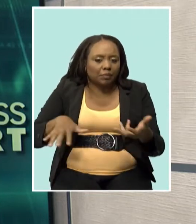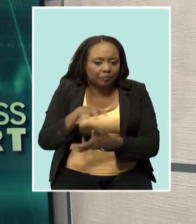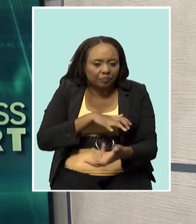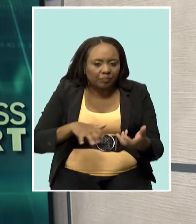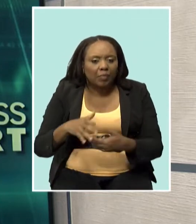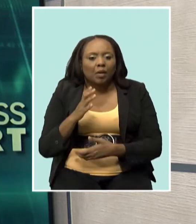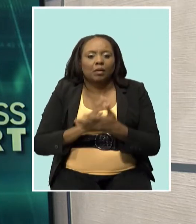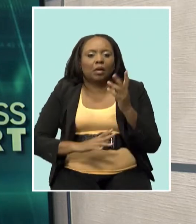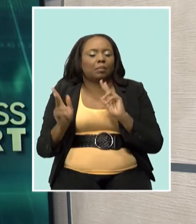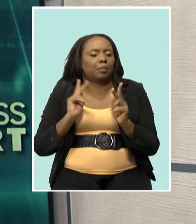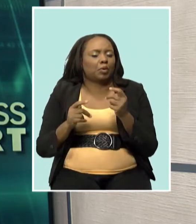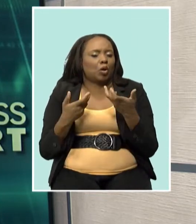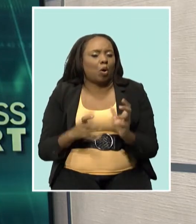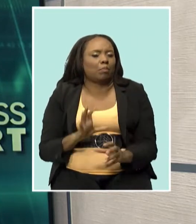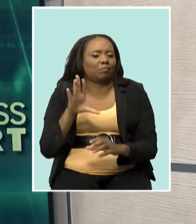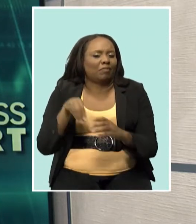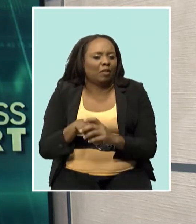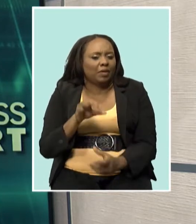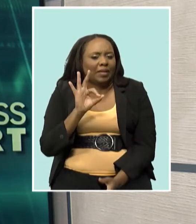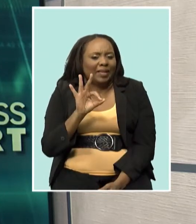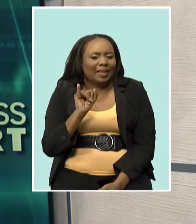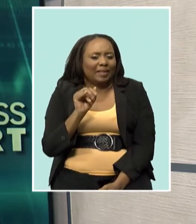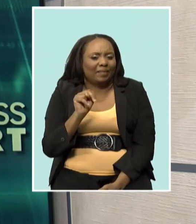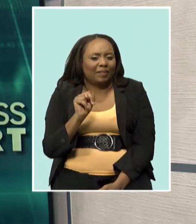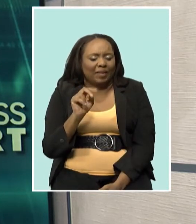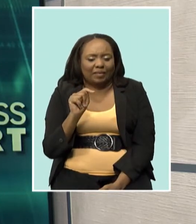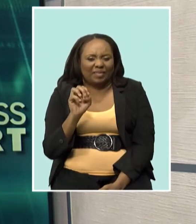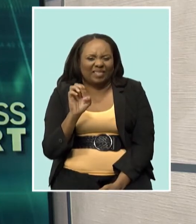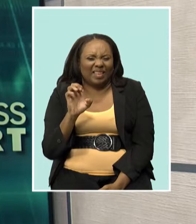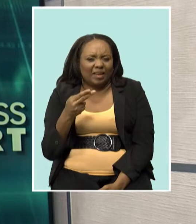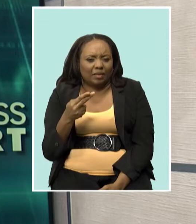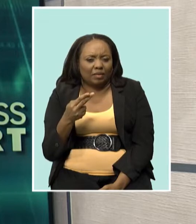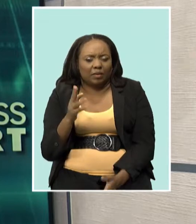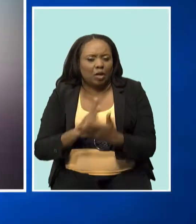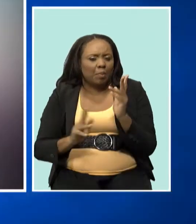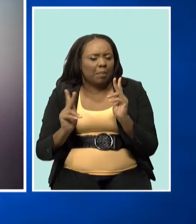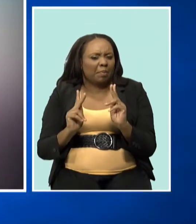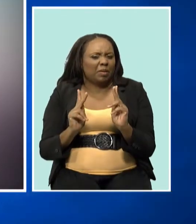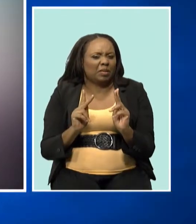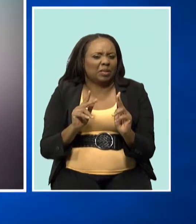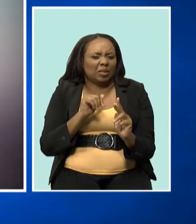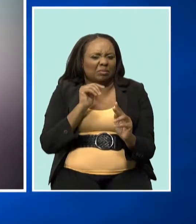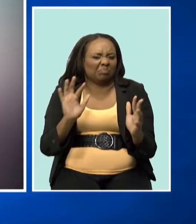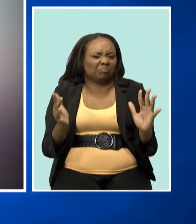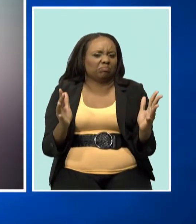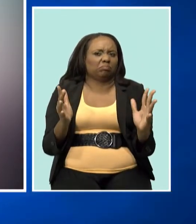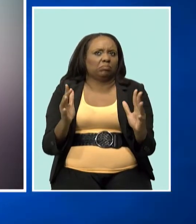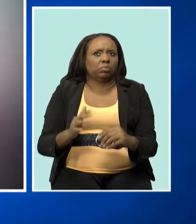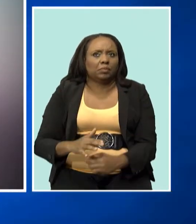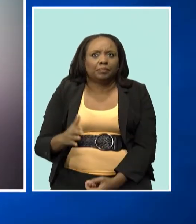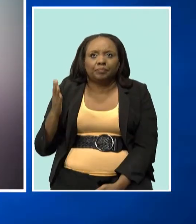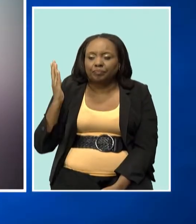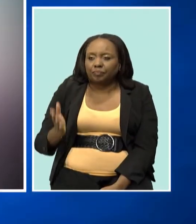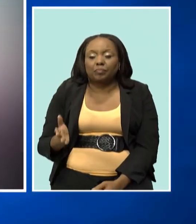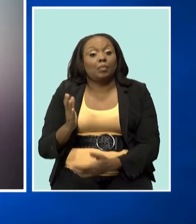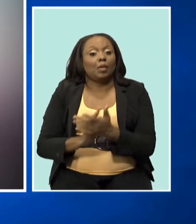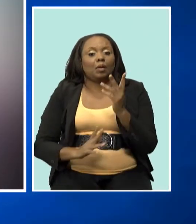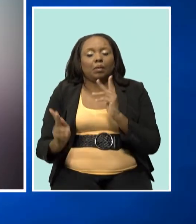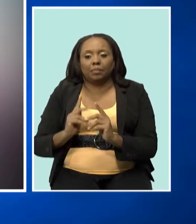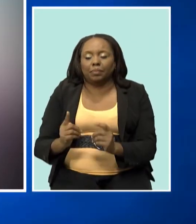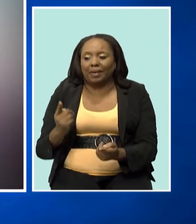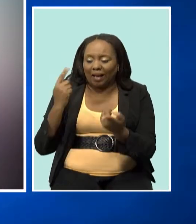partnership, to social dialogue, and to engaging with our partners in ensuring that we do all that